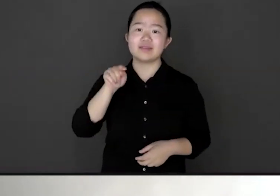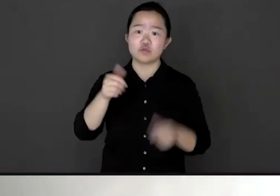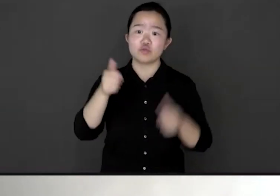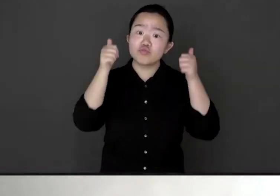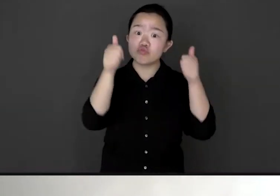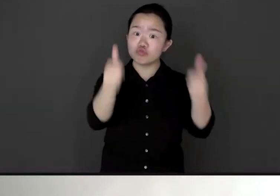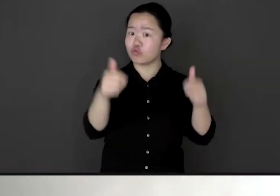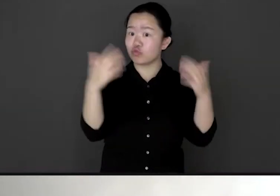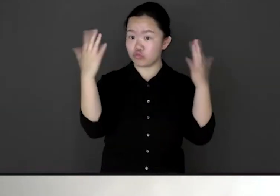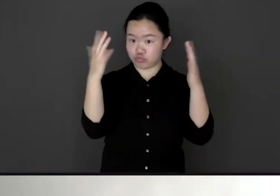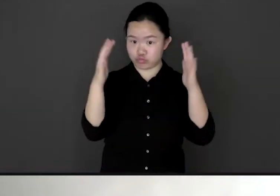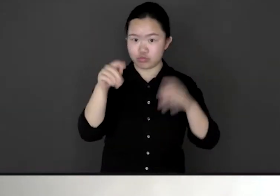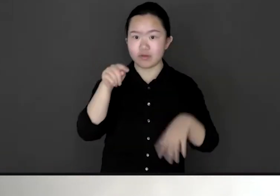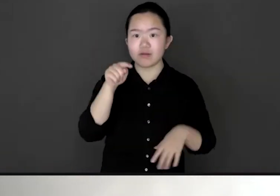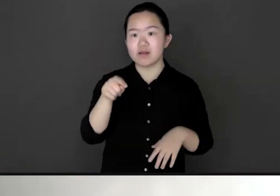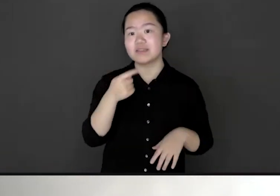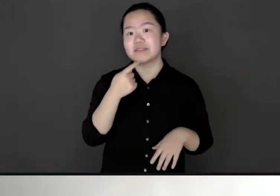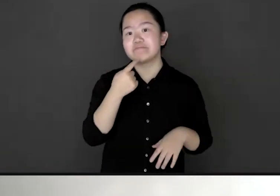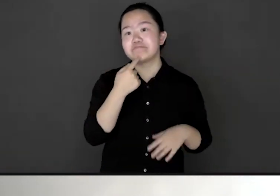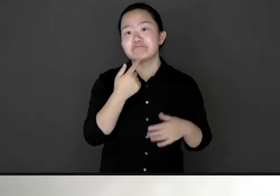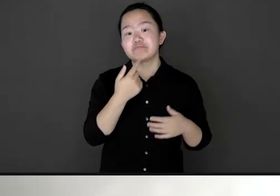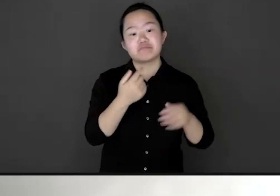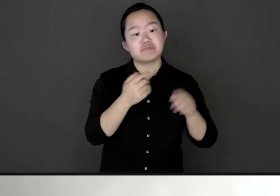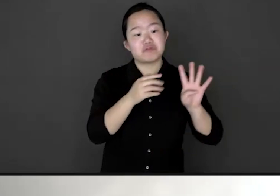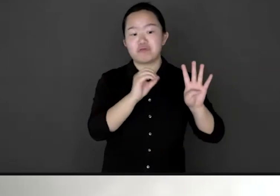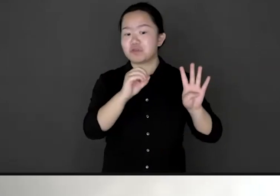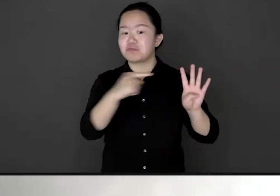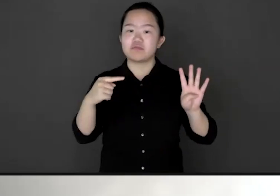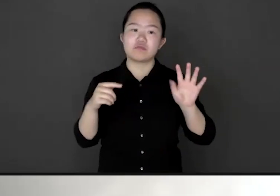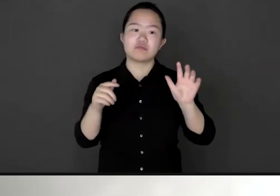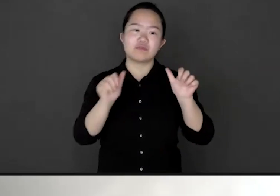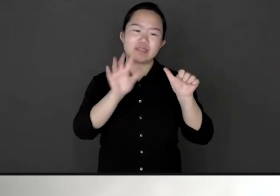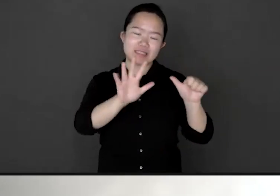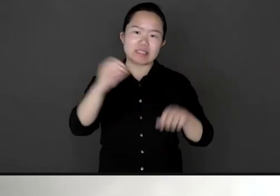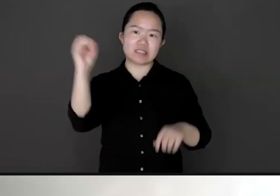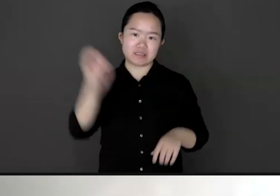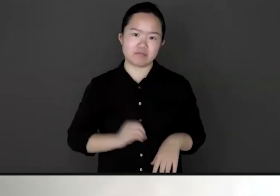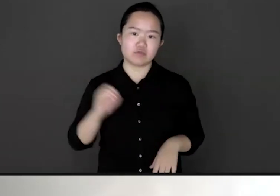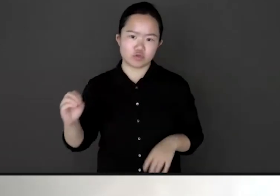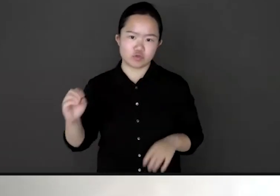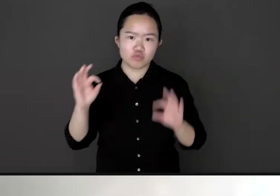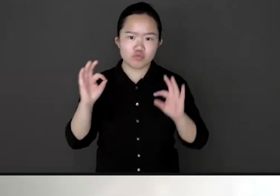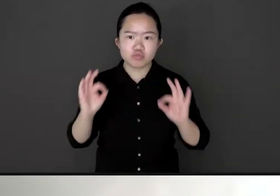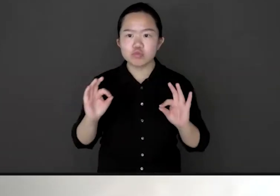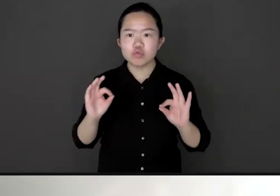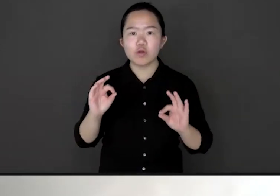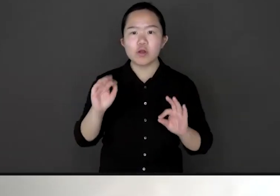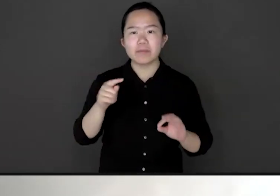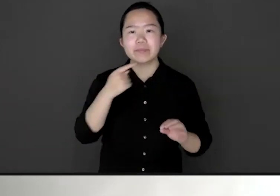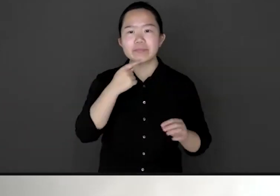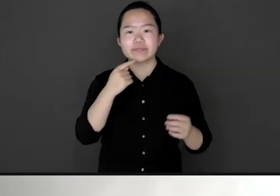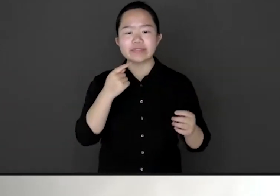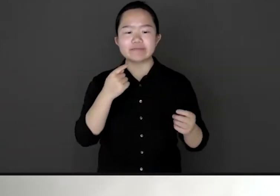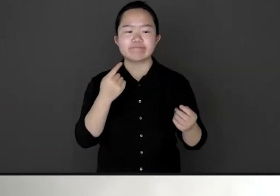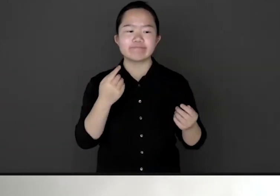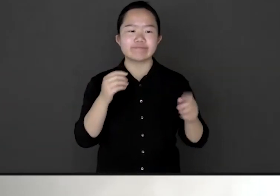really teaching the people who need to do this to actually do this? That's the problem. And that's kind of an eternal teaching and training